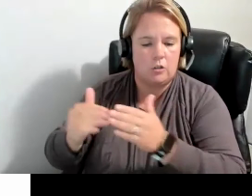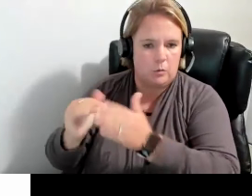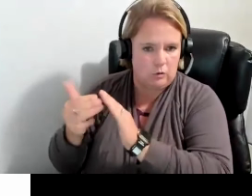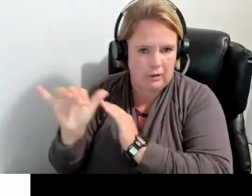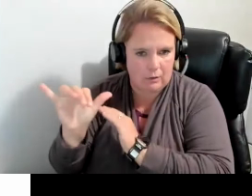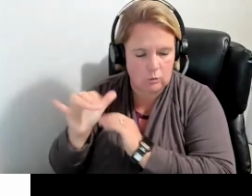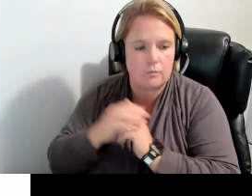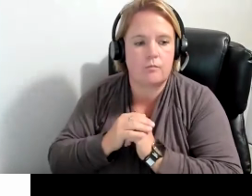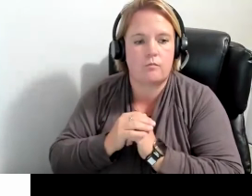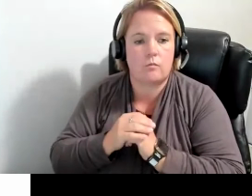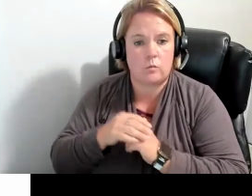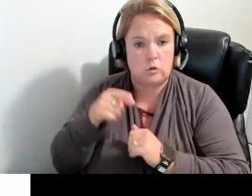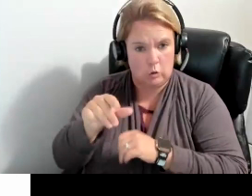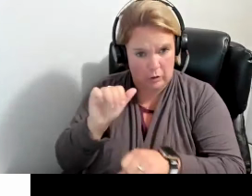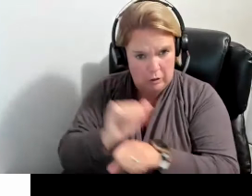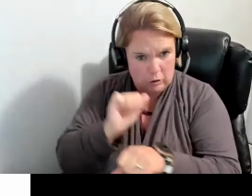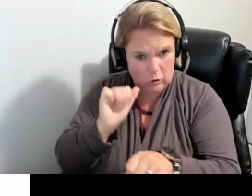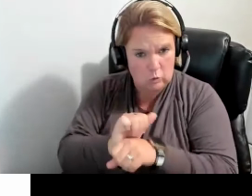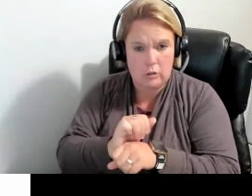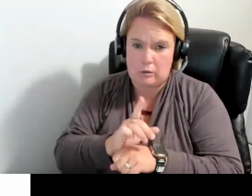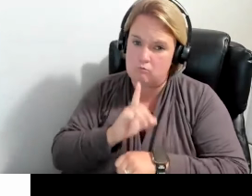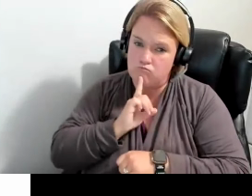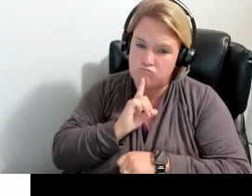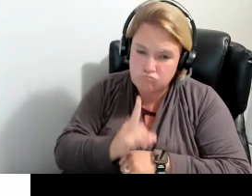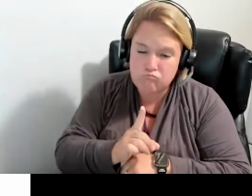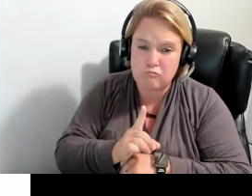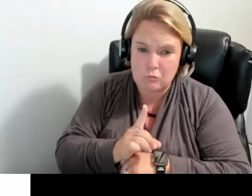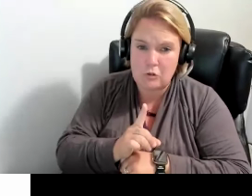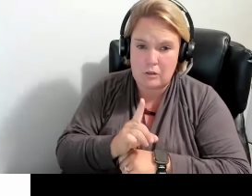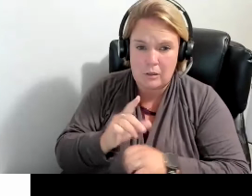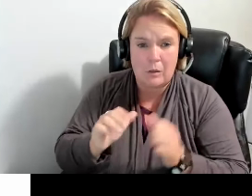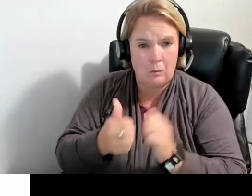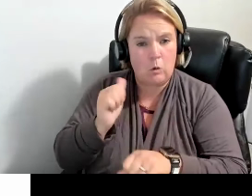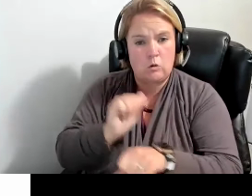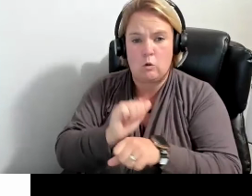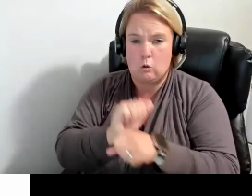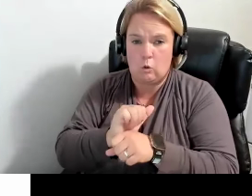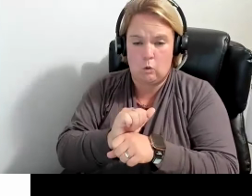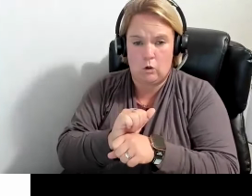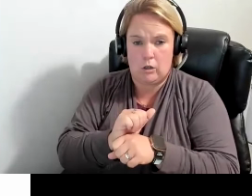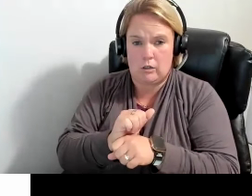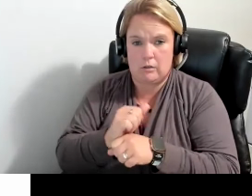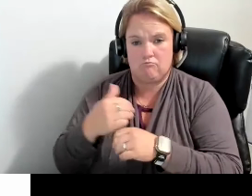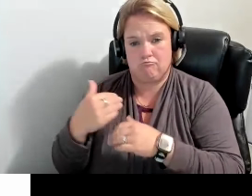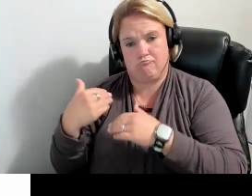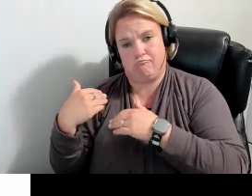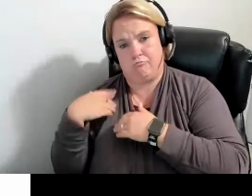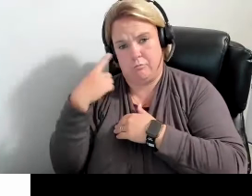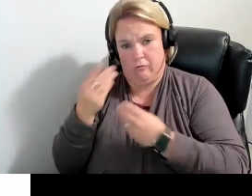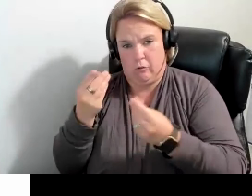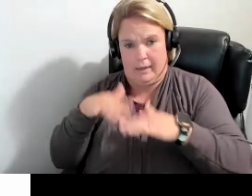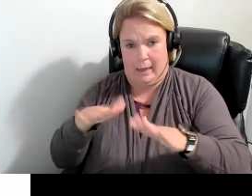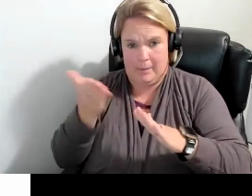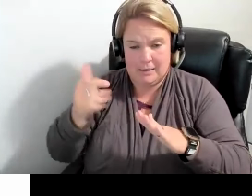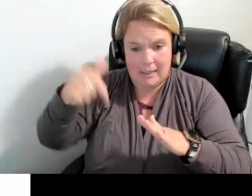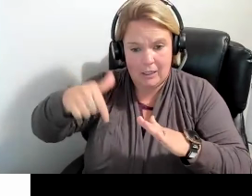So this work is very much something where the majority of our work does not lie on our campus here.